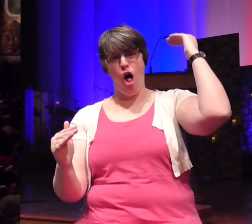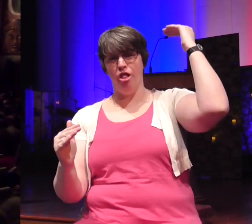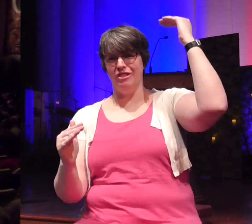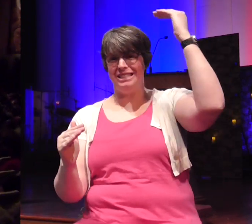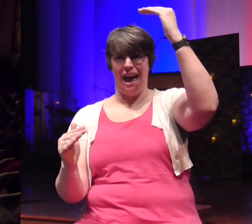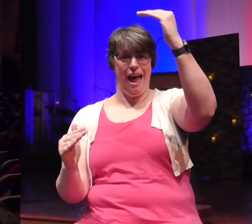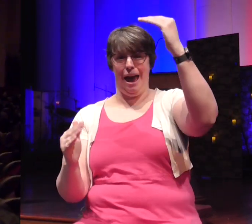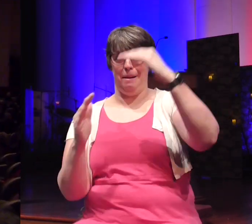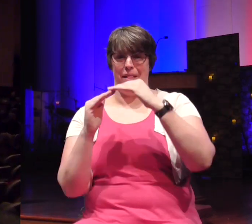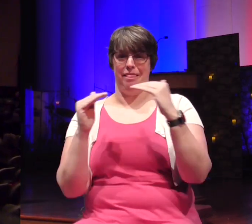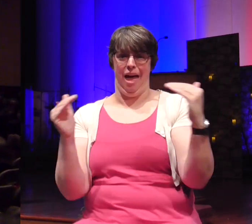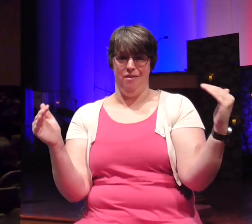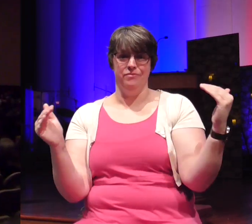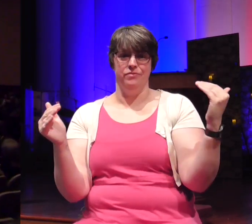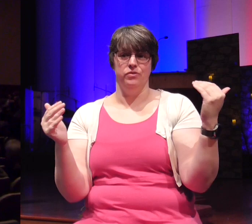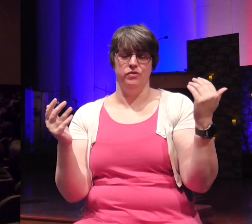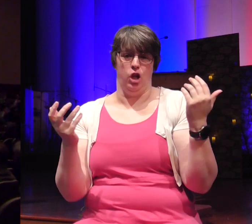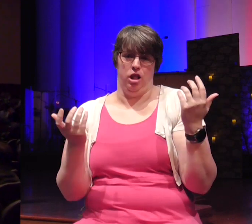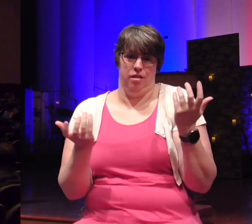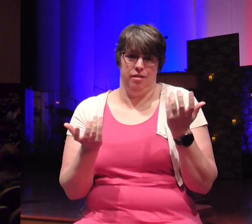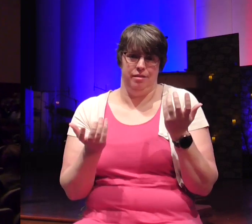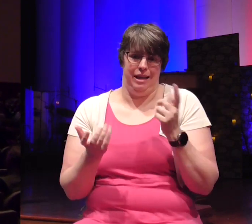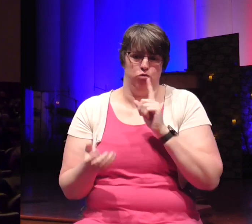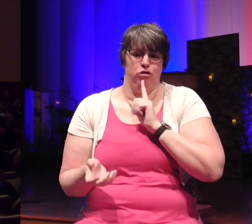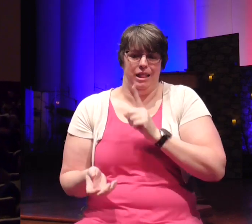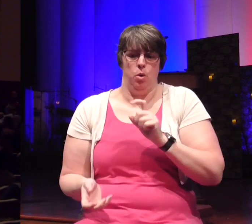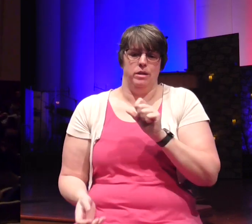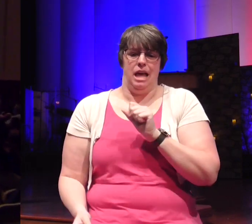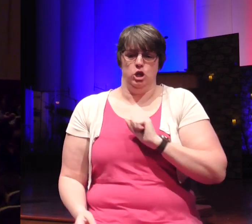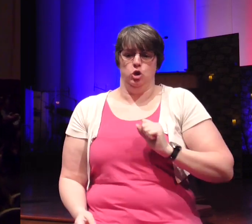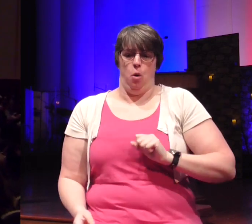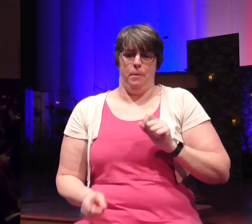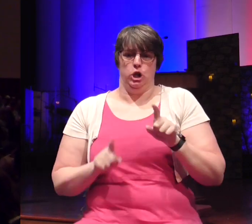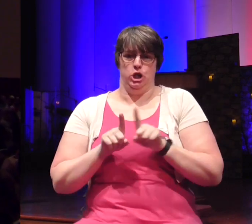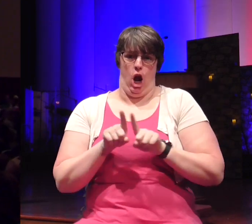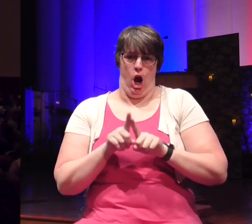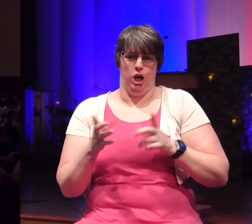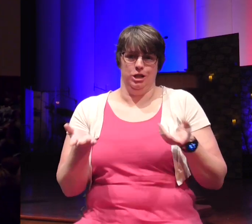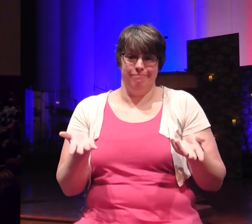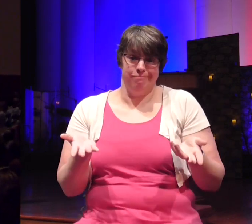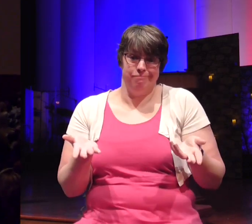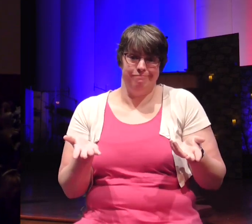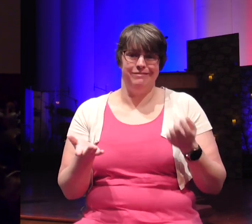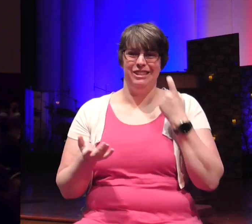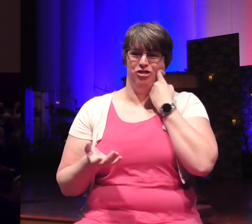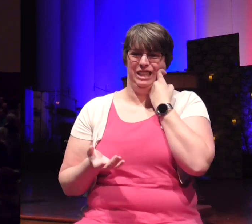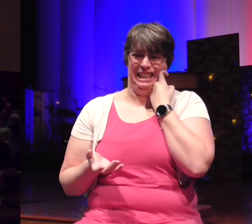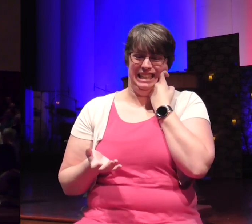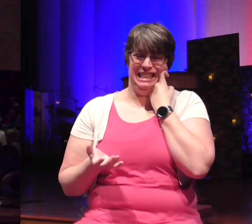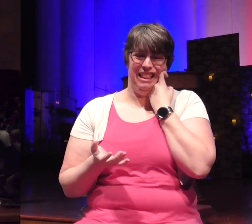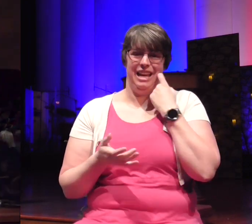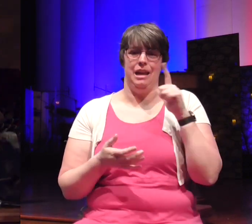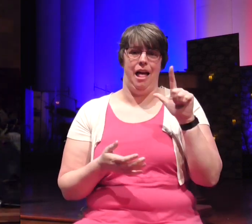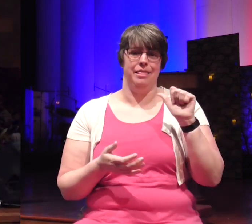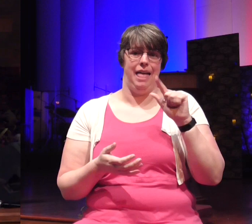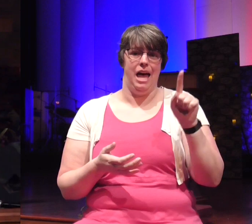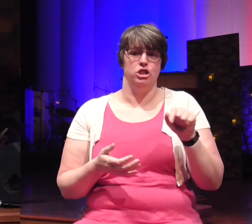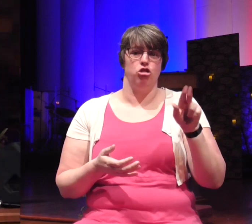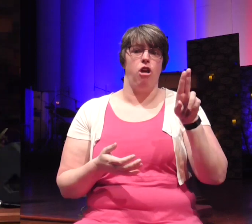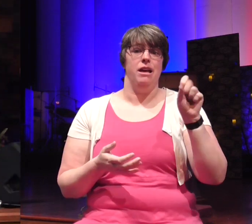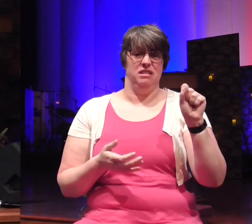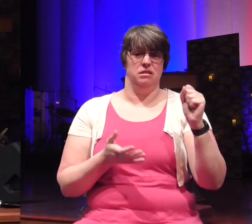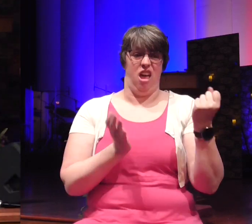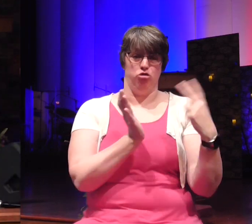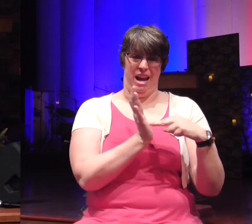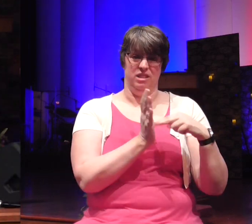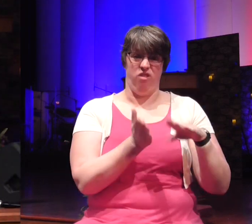superstar that the musical talks about. Because recently he had just raised Lazarus from the dead, and he